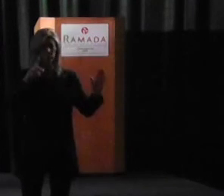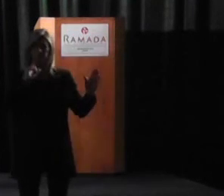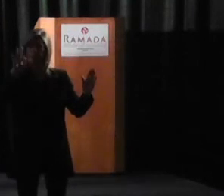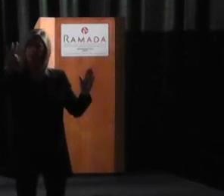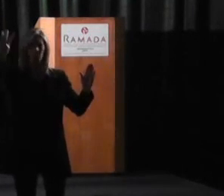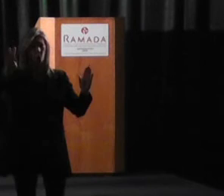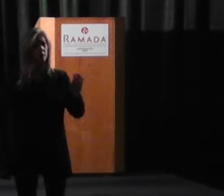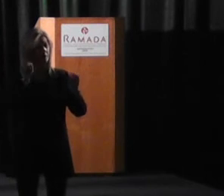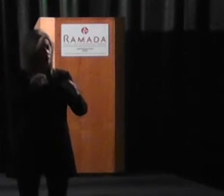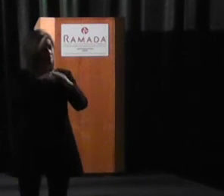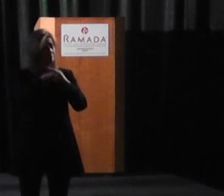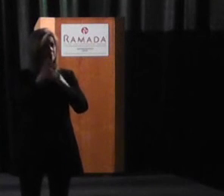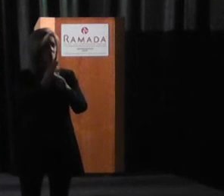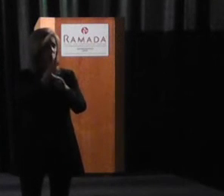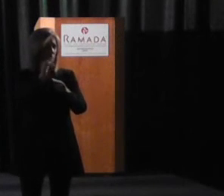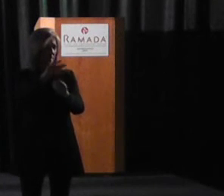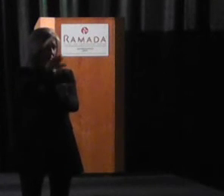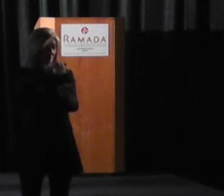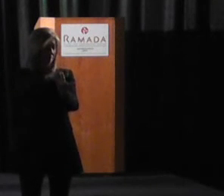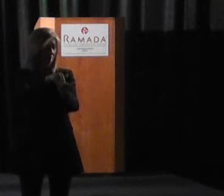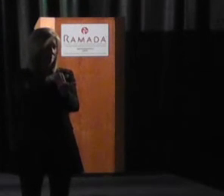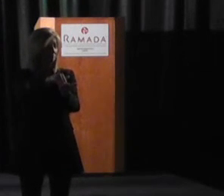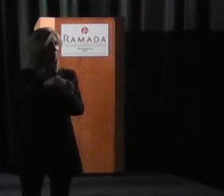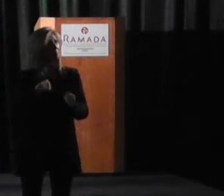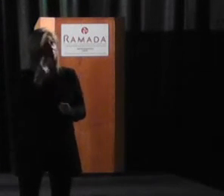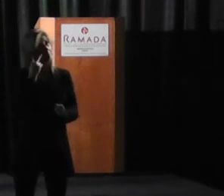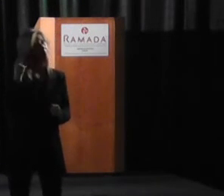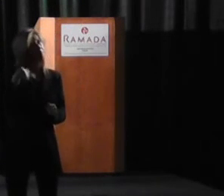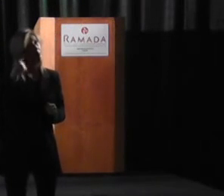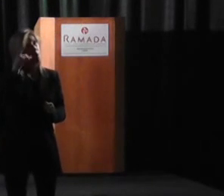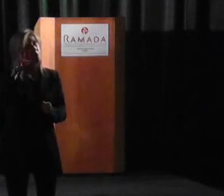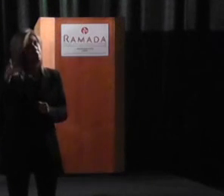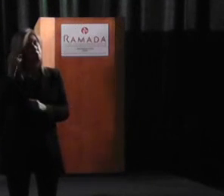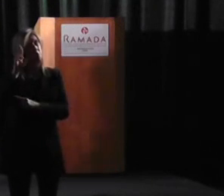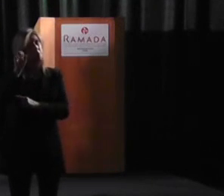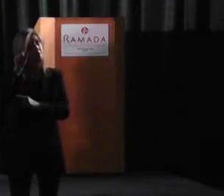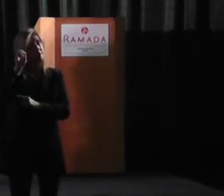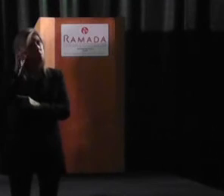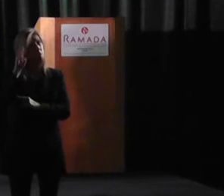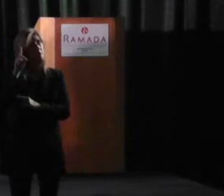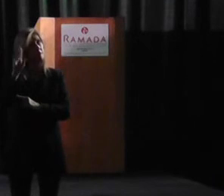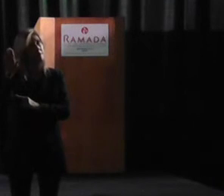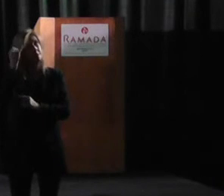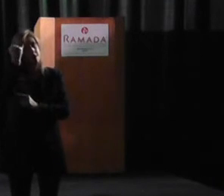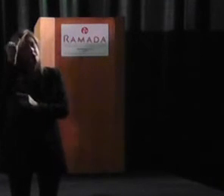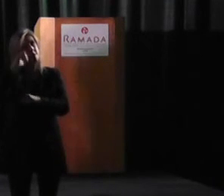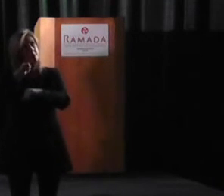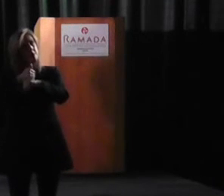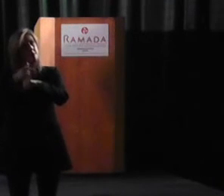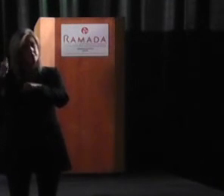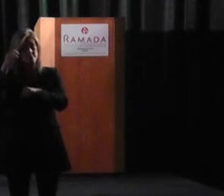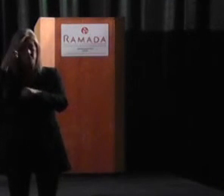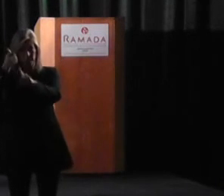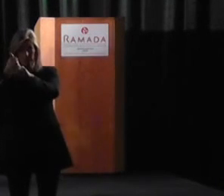I wonder if Dr. Steadward had any idea how many people his center would impact back in the 70s. He had a vision, and we are still working